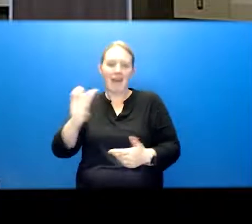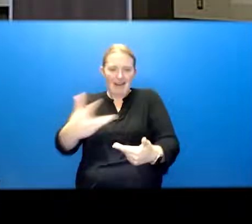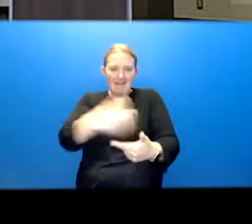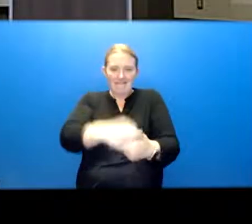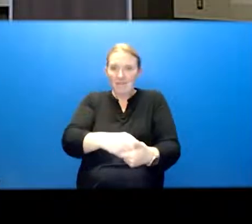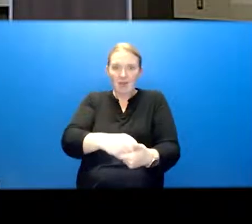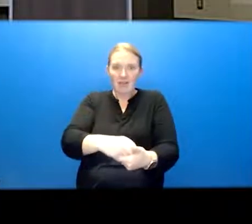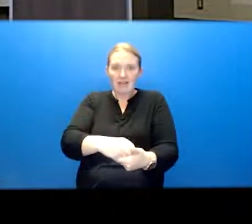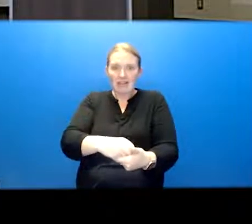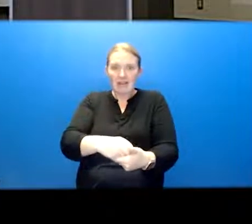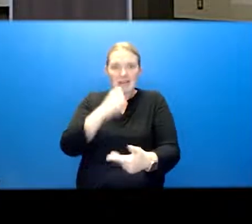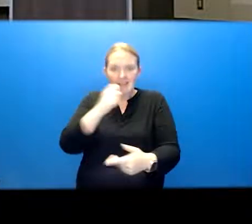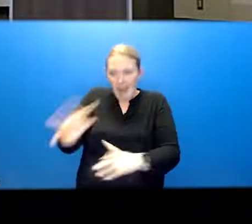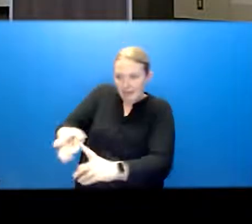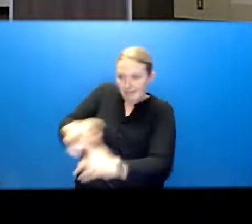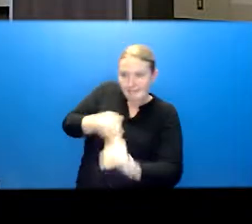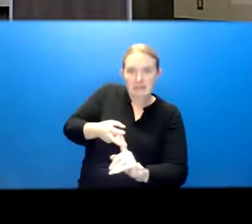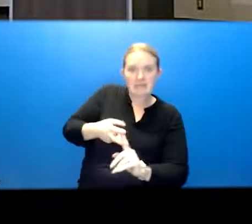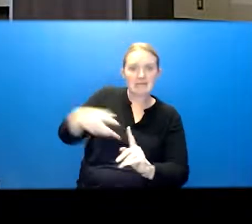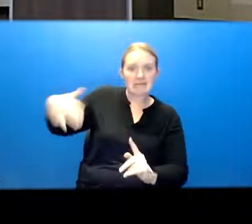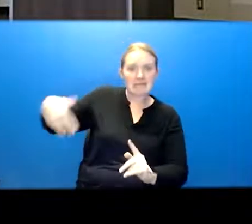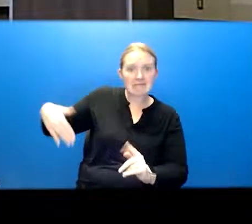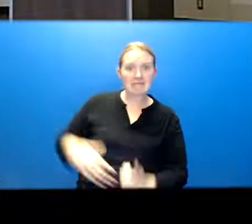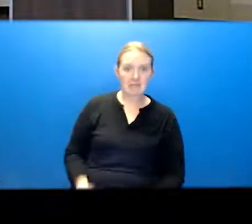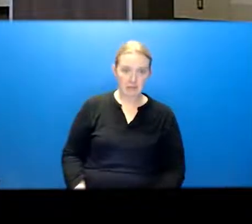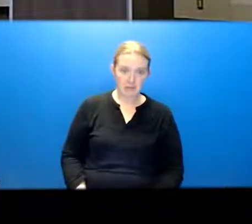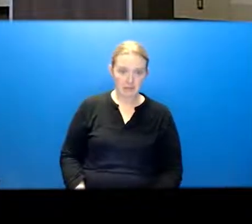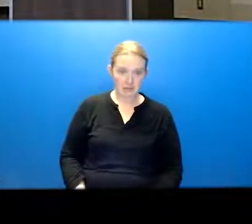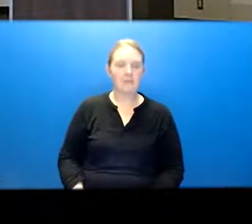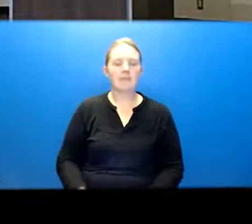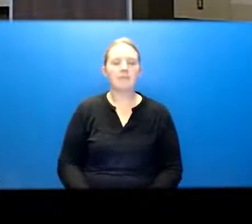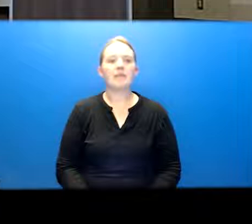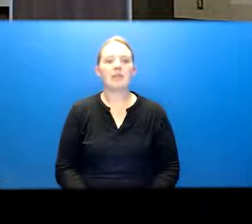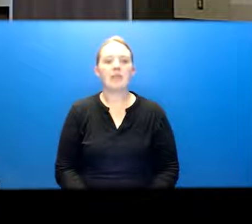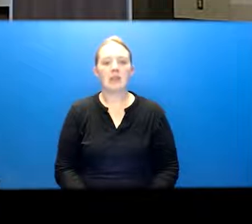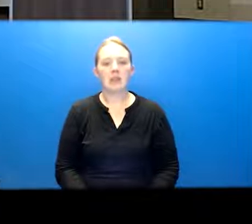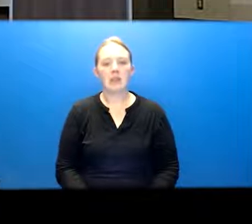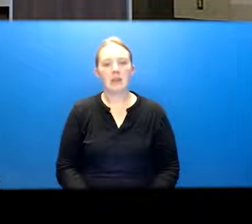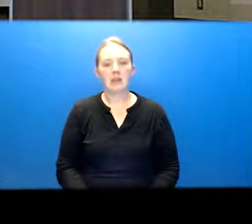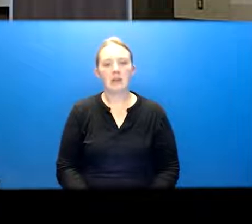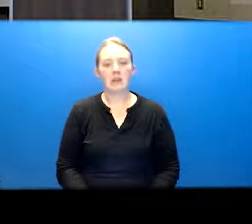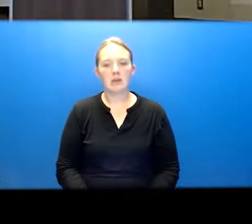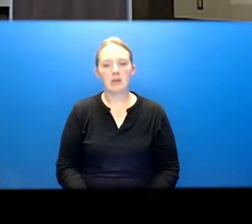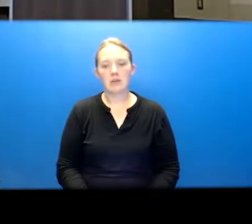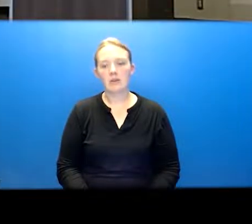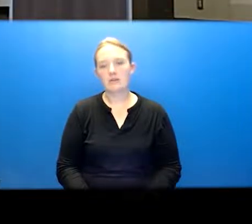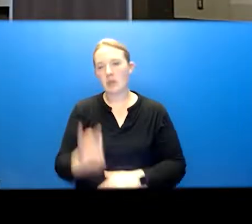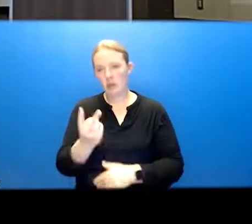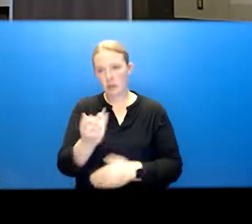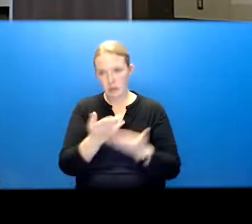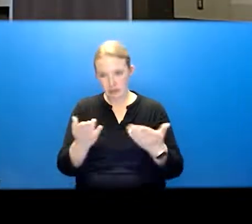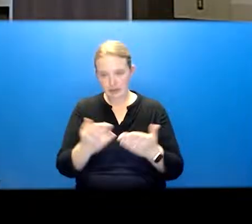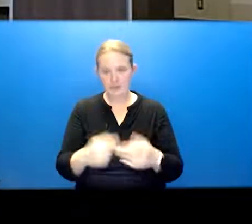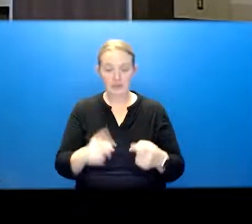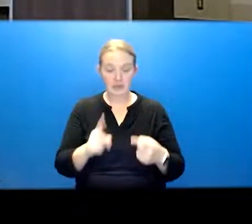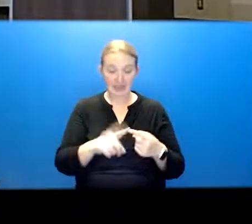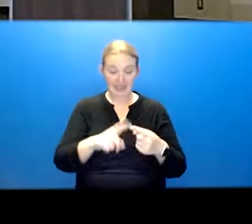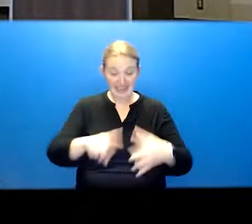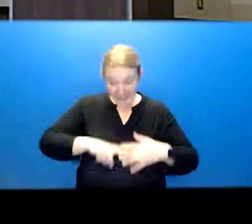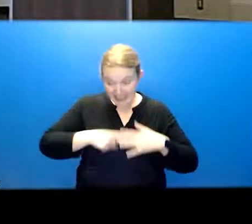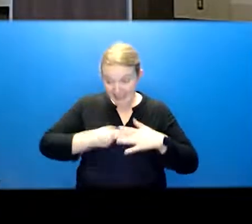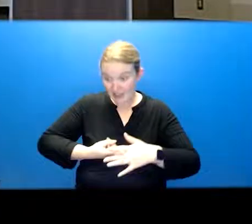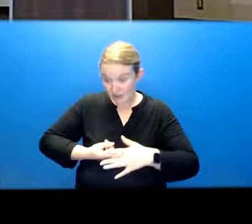hooking in. And so that's where we kind of parcel it out into two different things: initial engagement